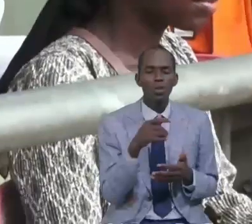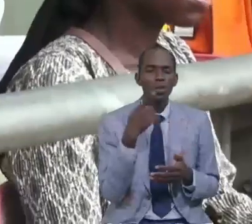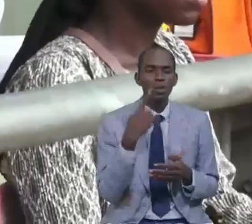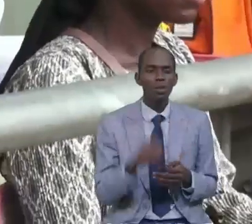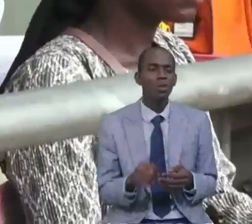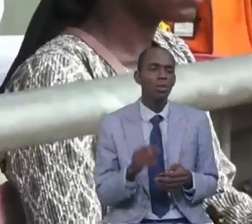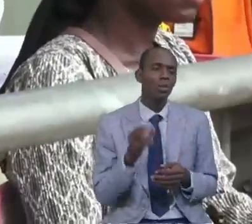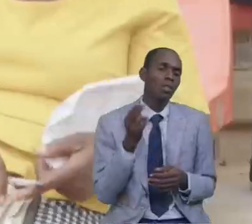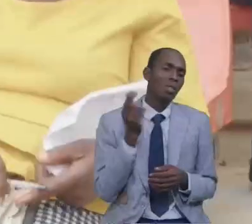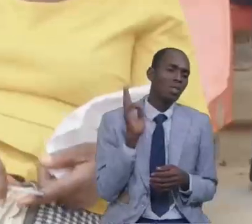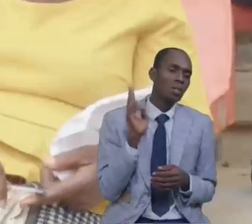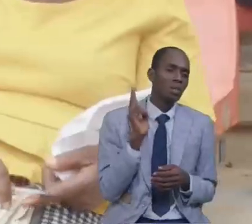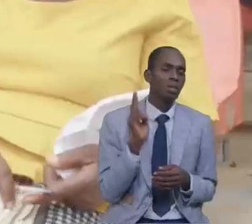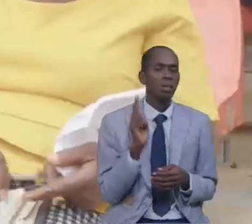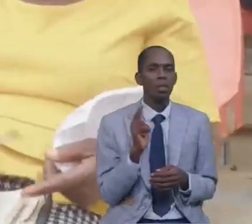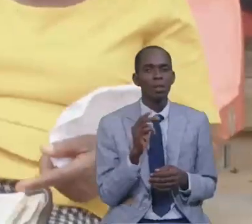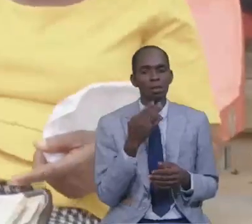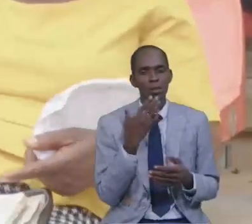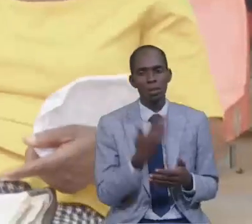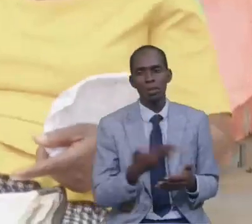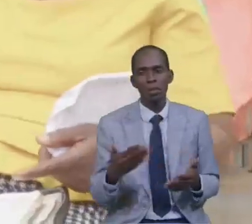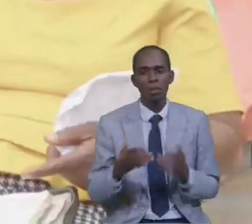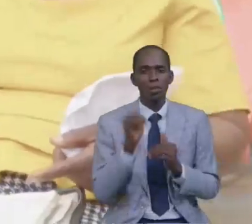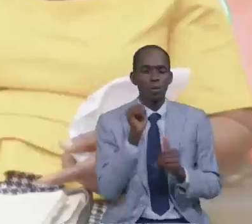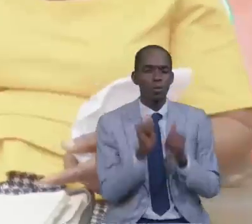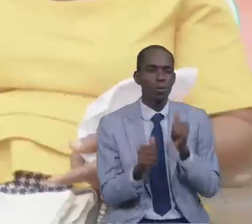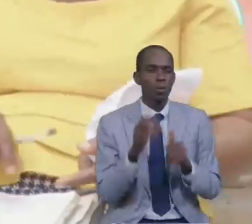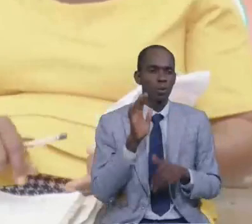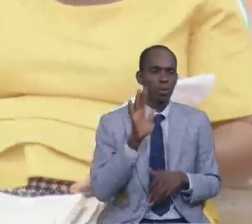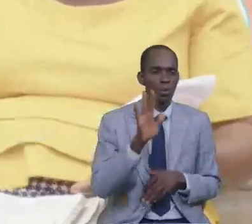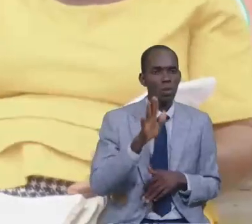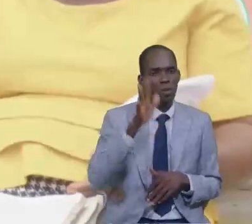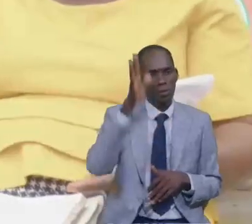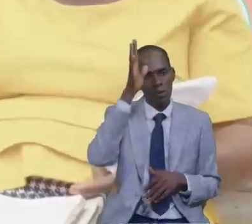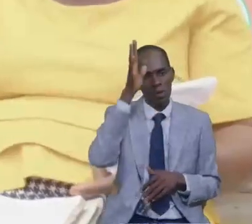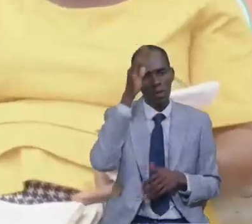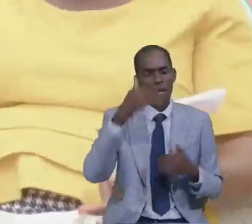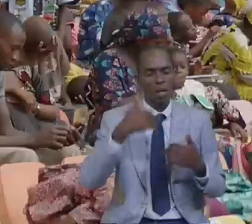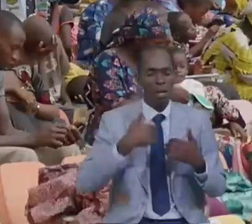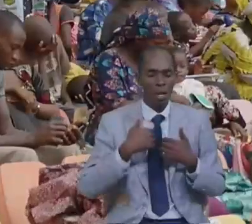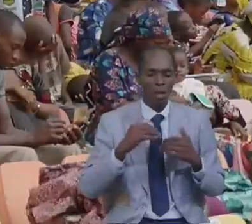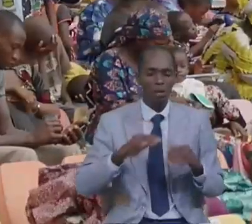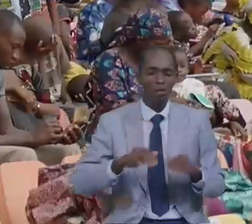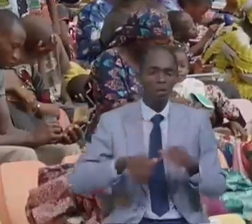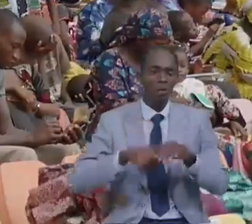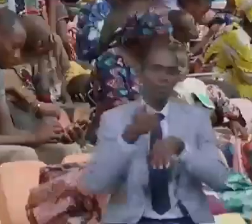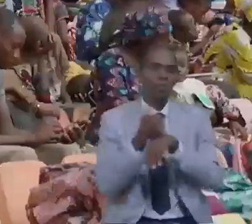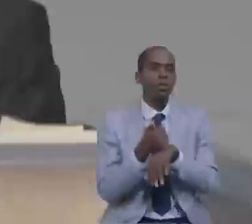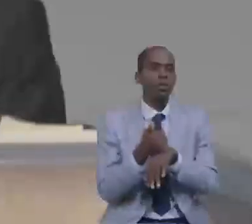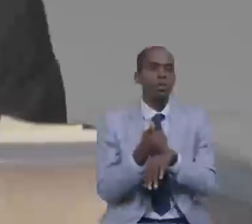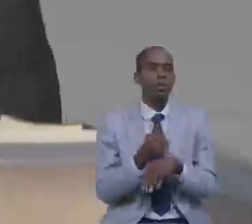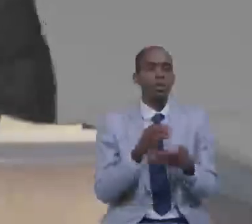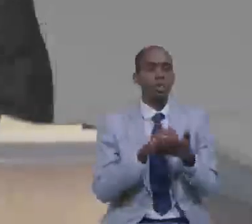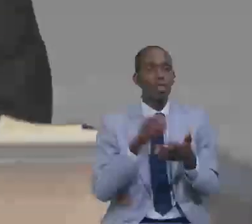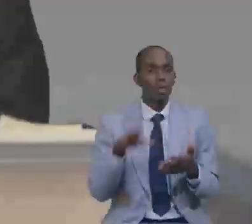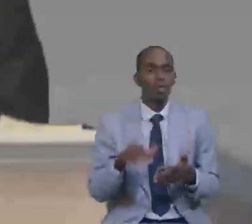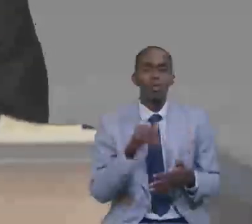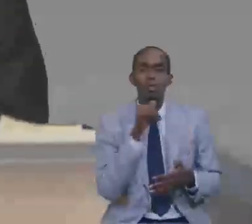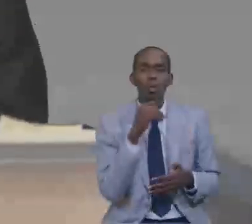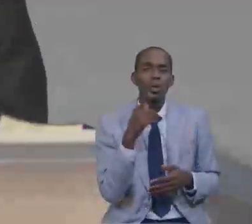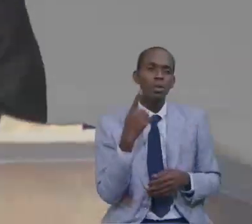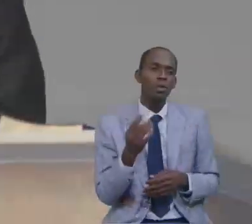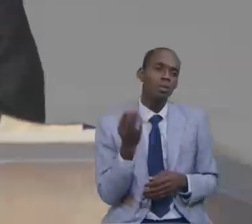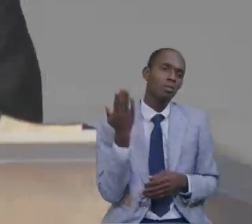not the ancient landmarks which thy fathers have set. Martin